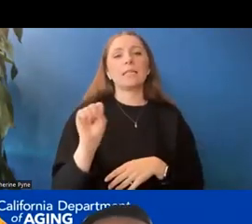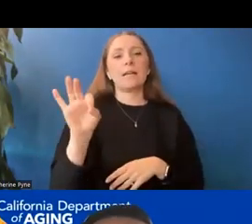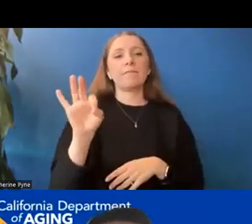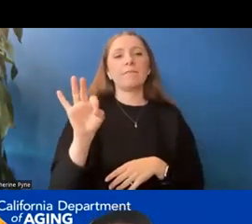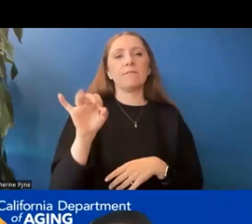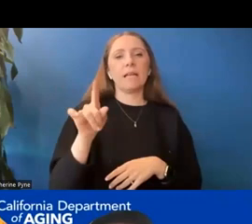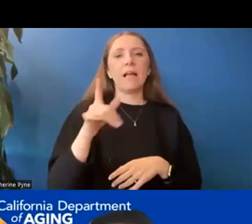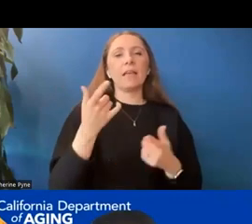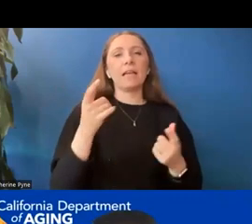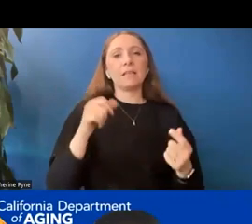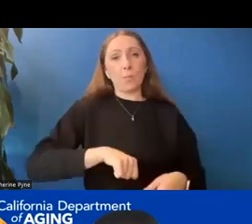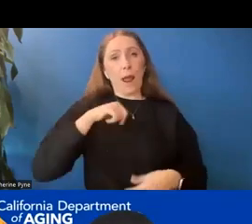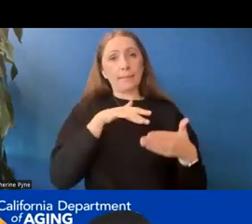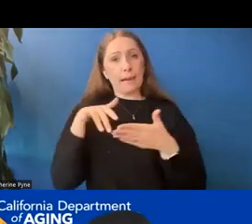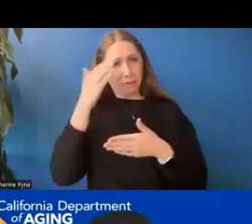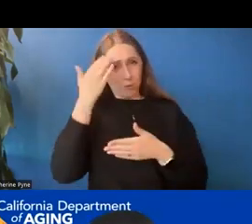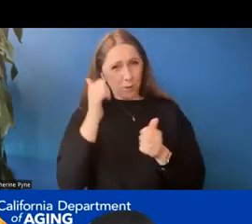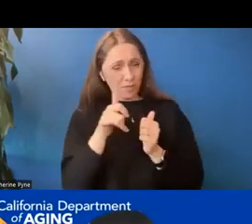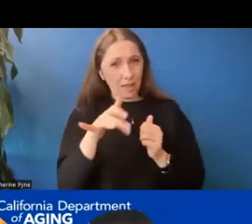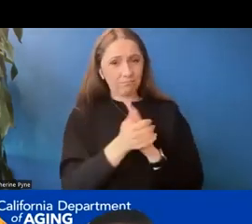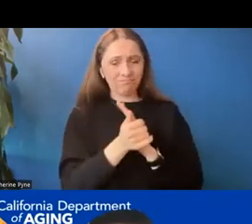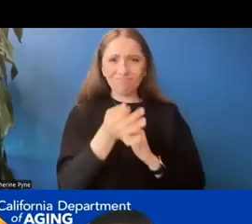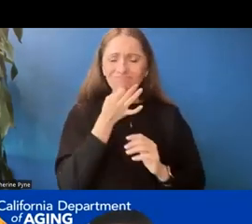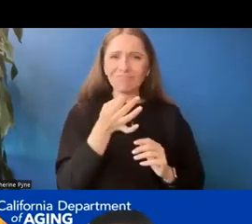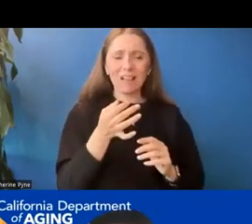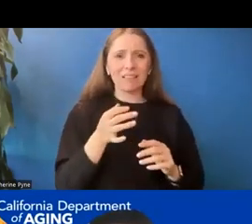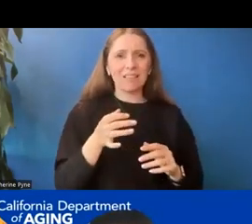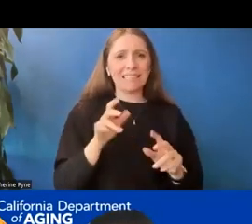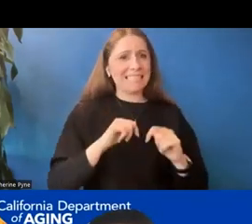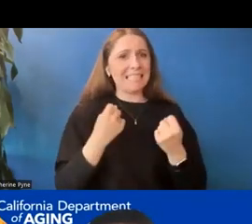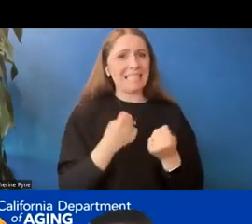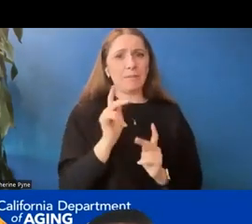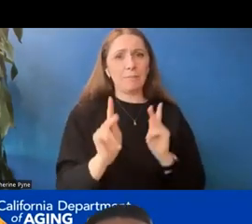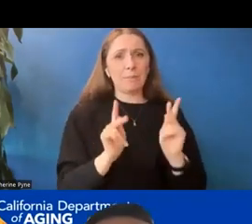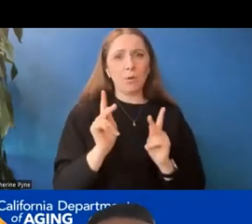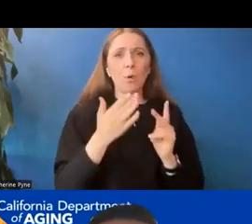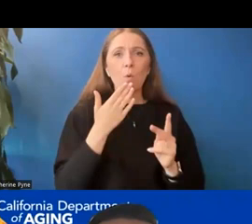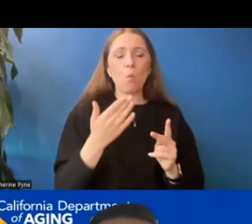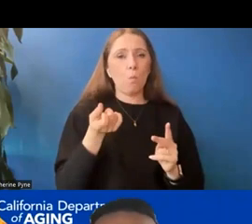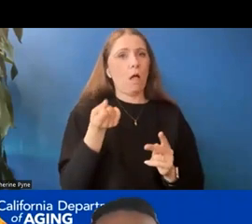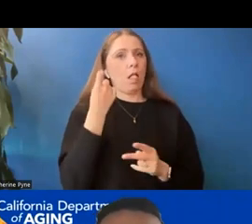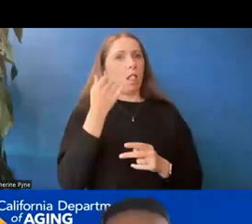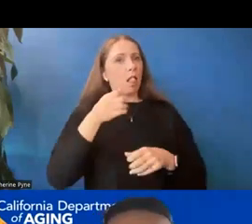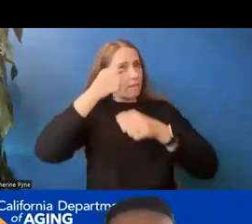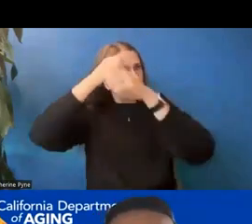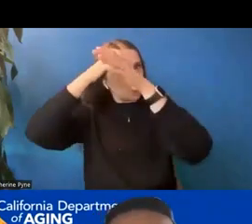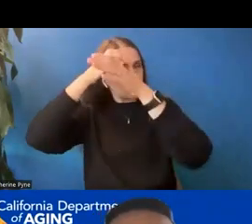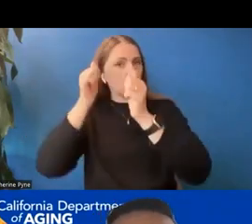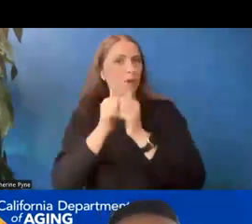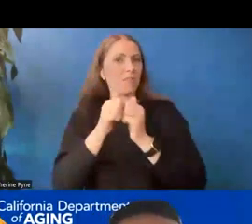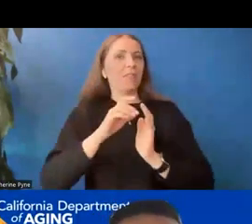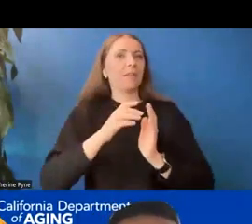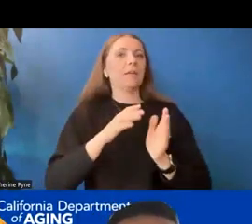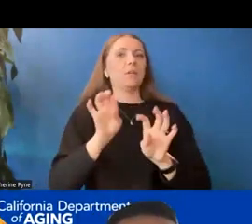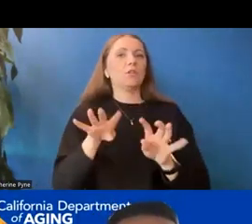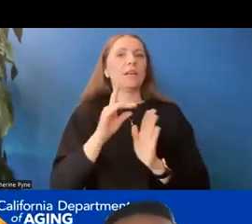PRIDE study, if you're familiar with that. Talented, very talented team. They're very well versed in survey design. They also present data